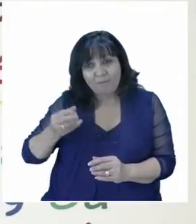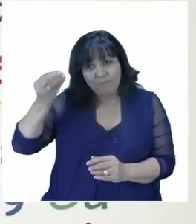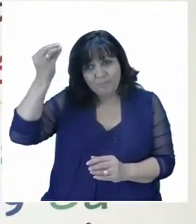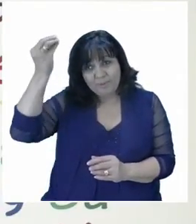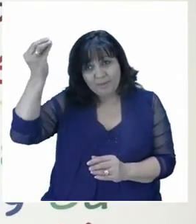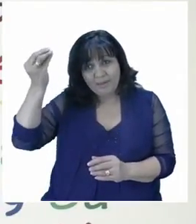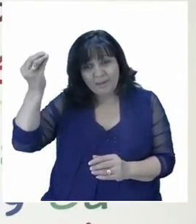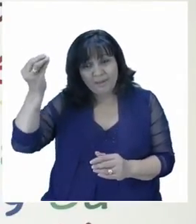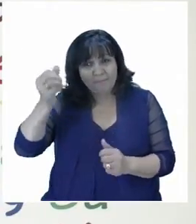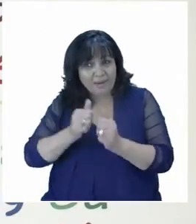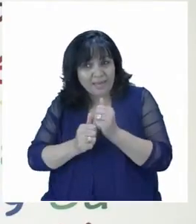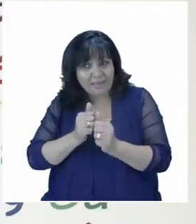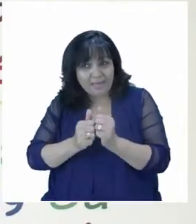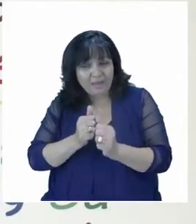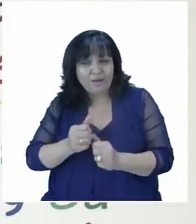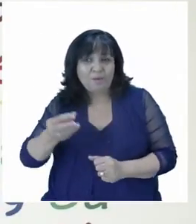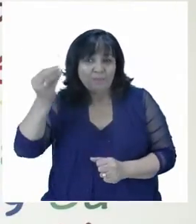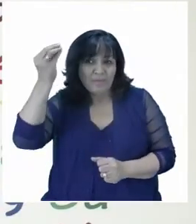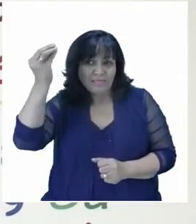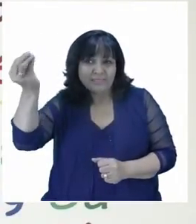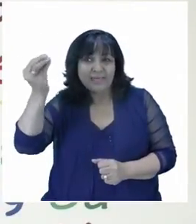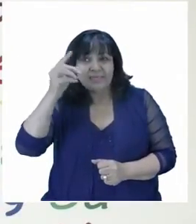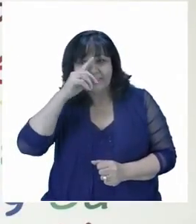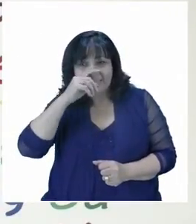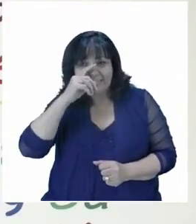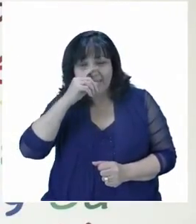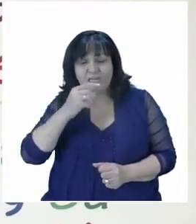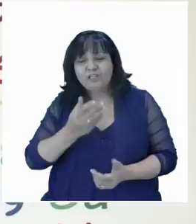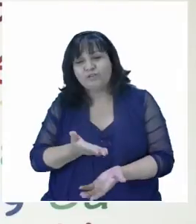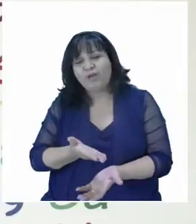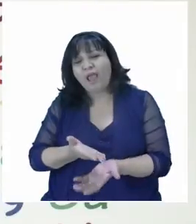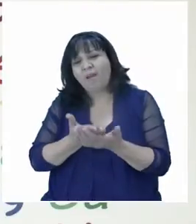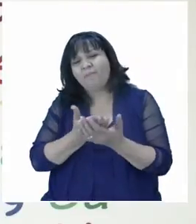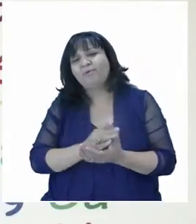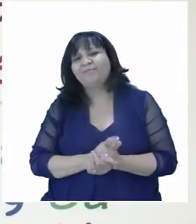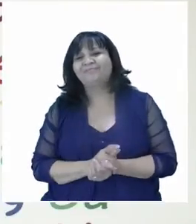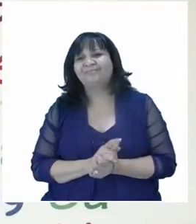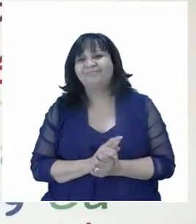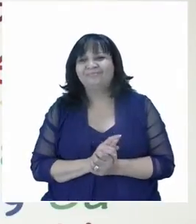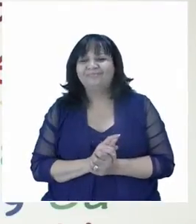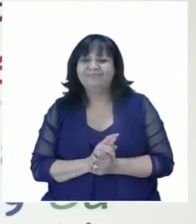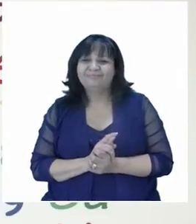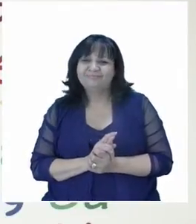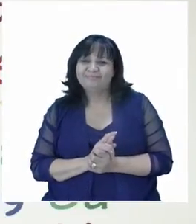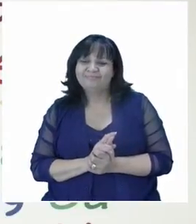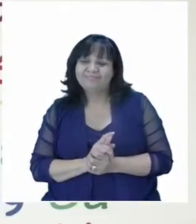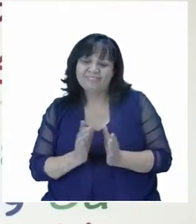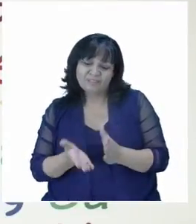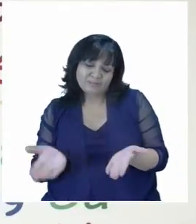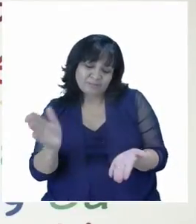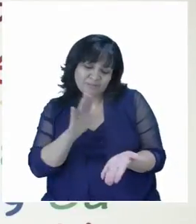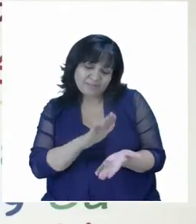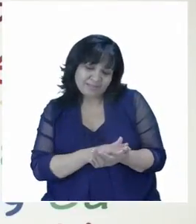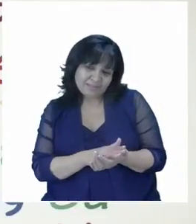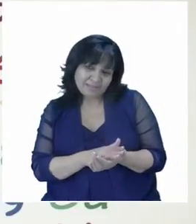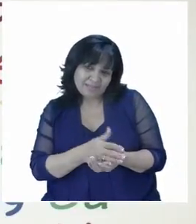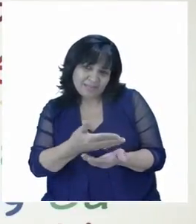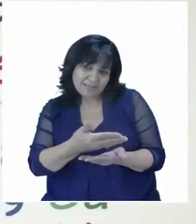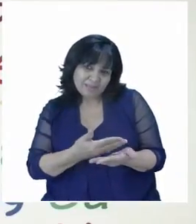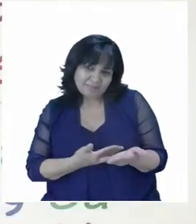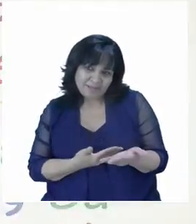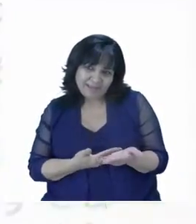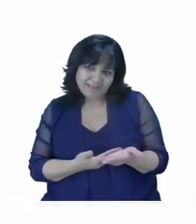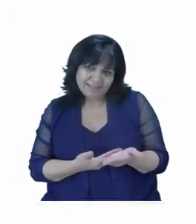person to help you with this job. Now let us turn back to our